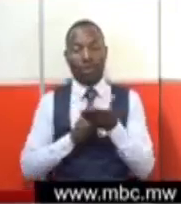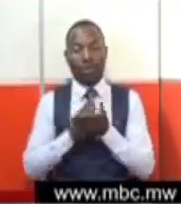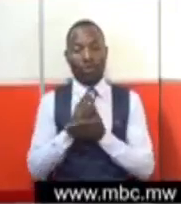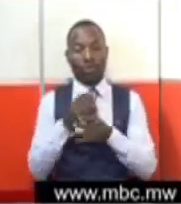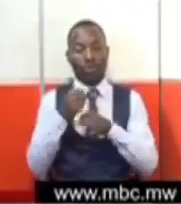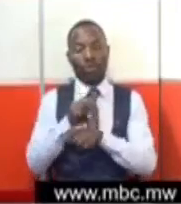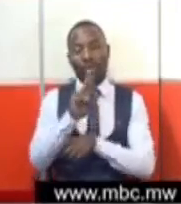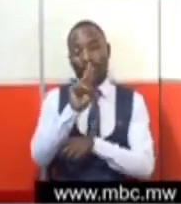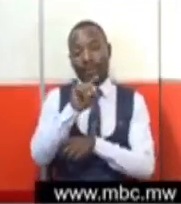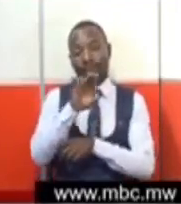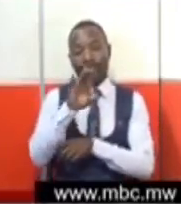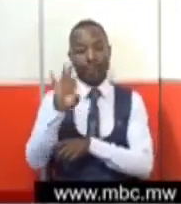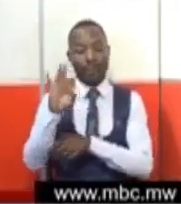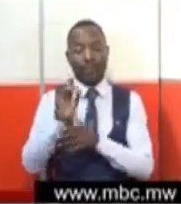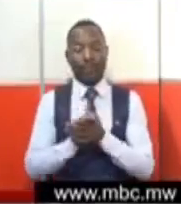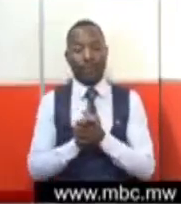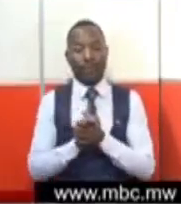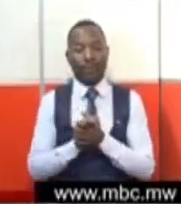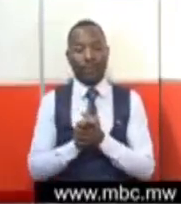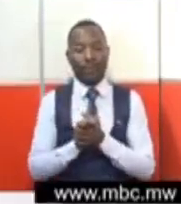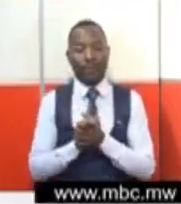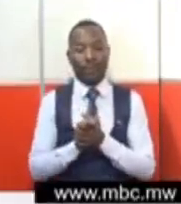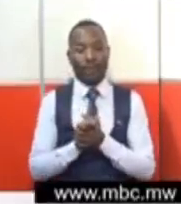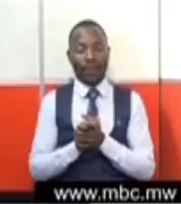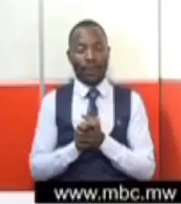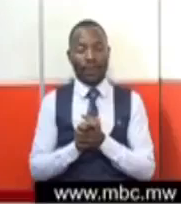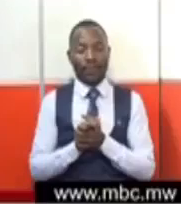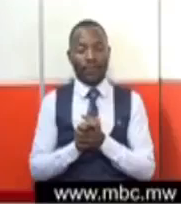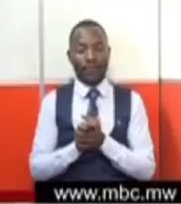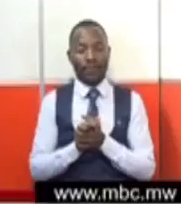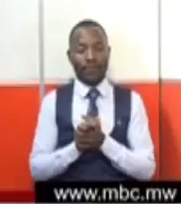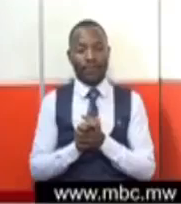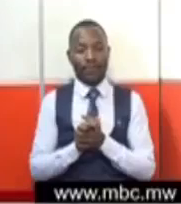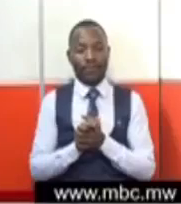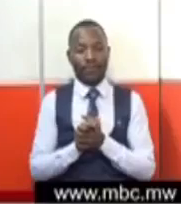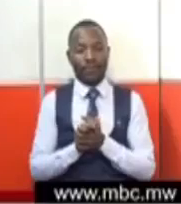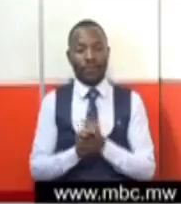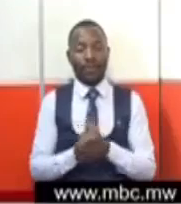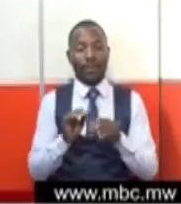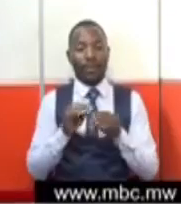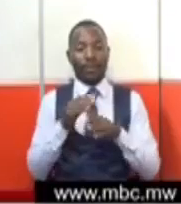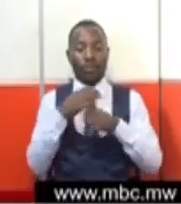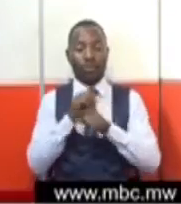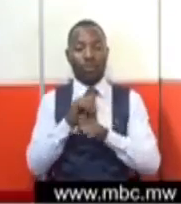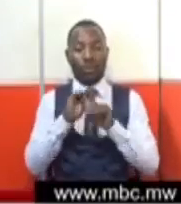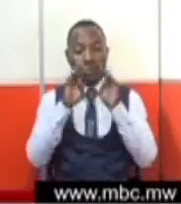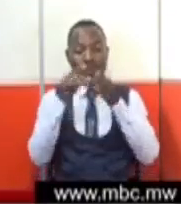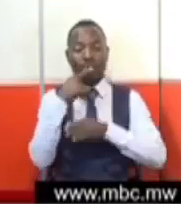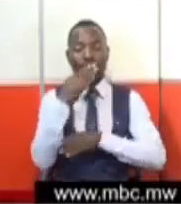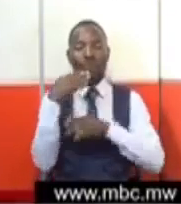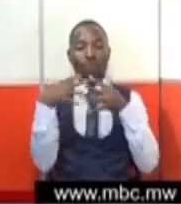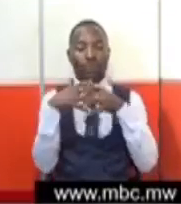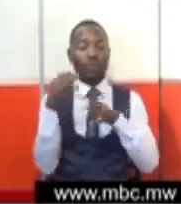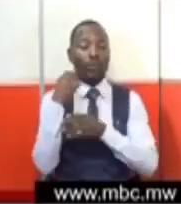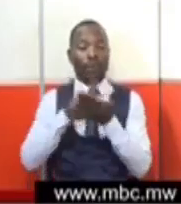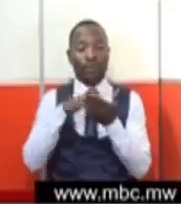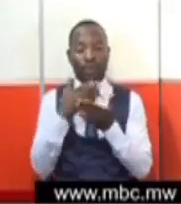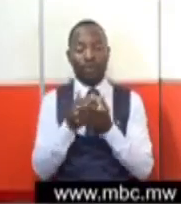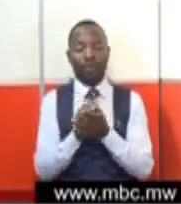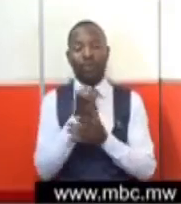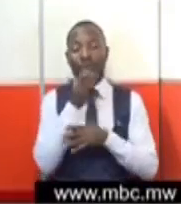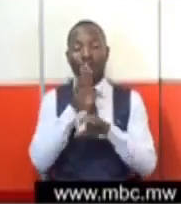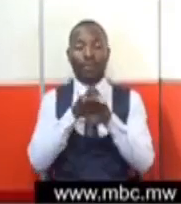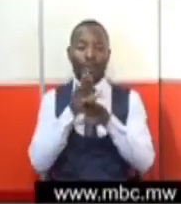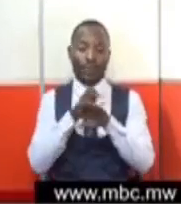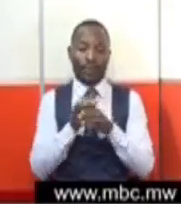success of the National Economic Empowerment Fund, NEF. Concerned teachers of Malawi applaud governance for its quick response